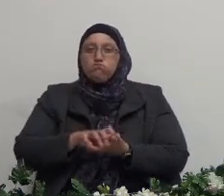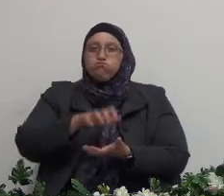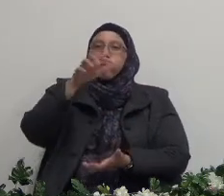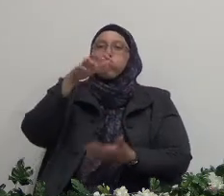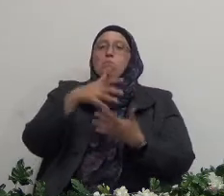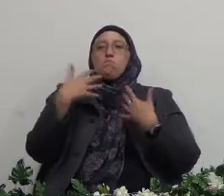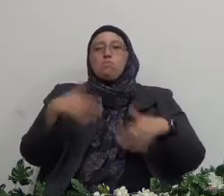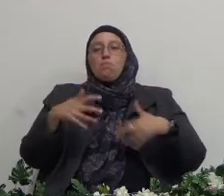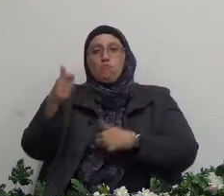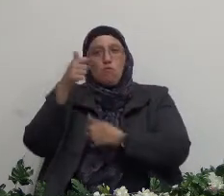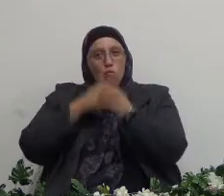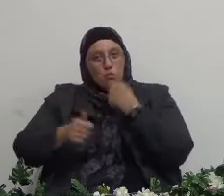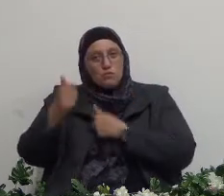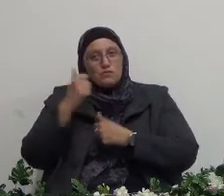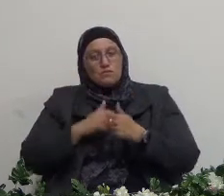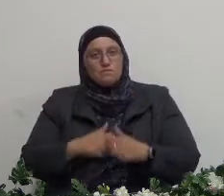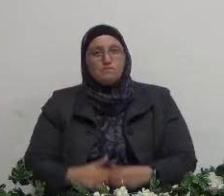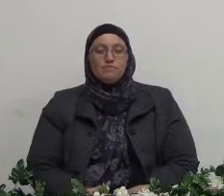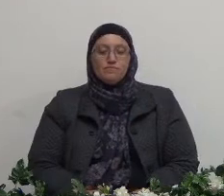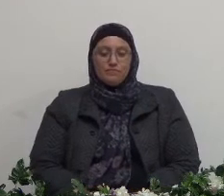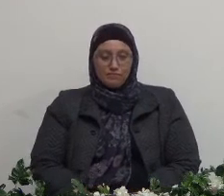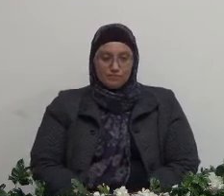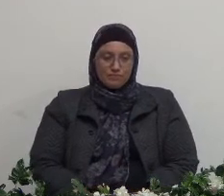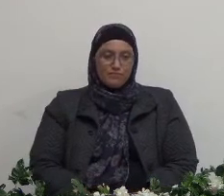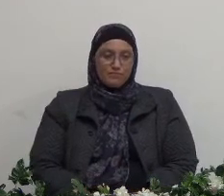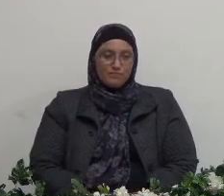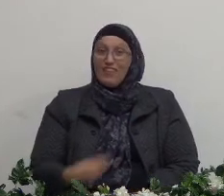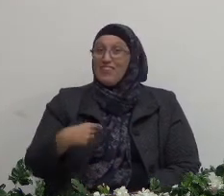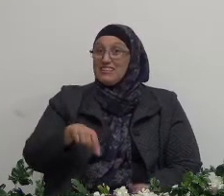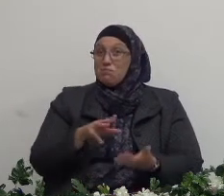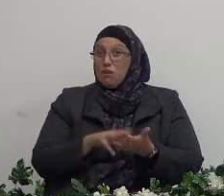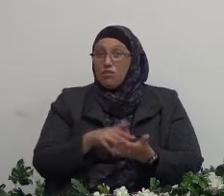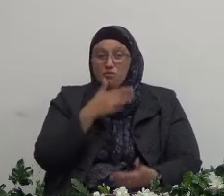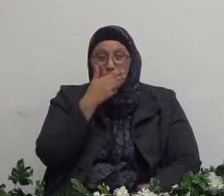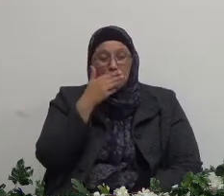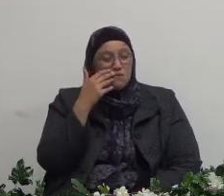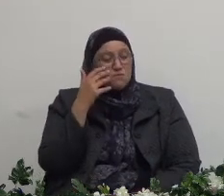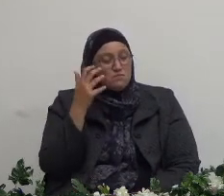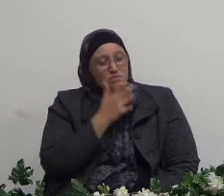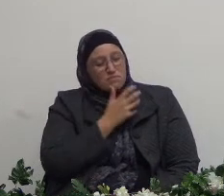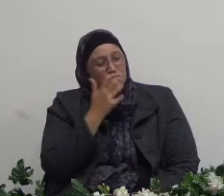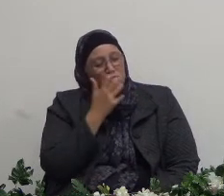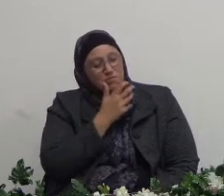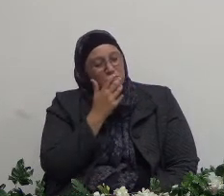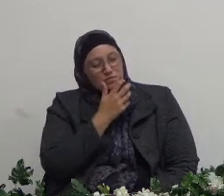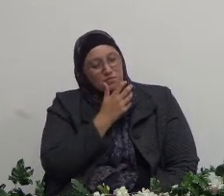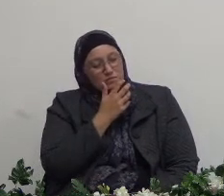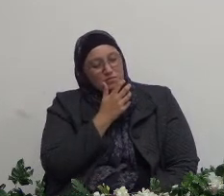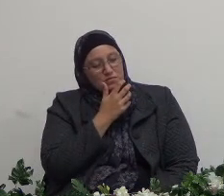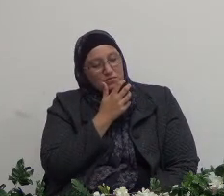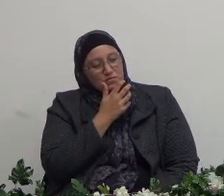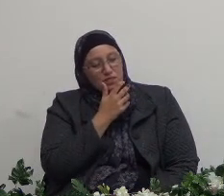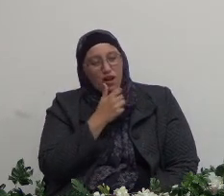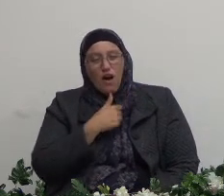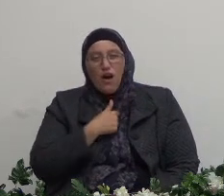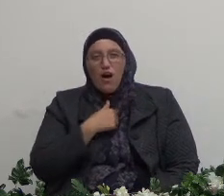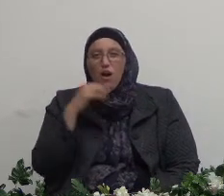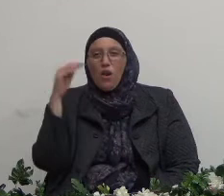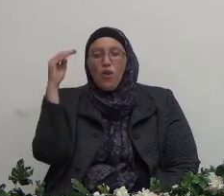Furthermore, of the benefits of this month is I learn to suppress my